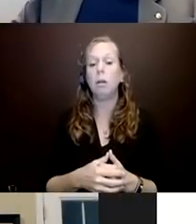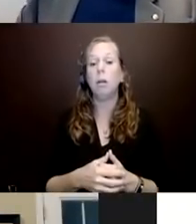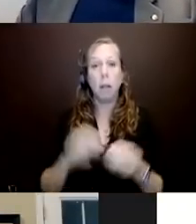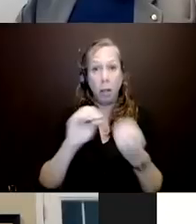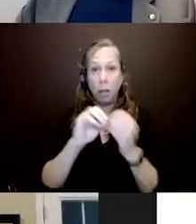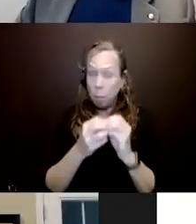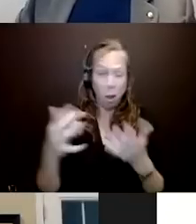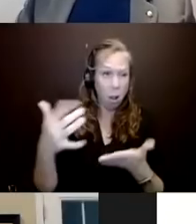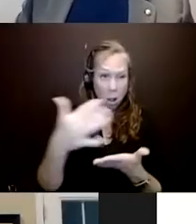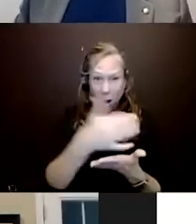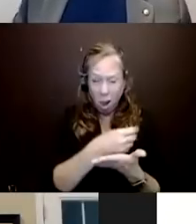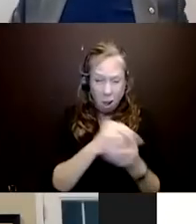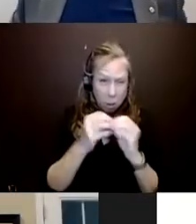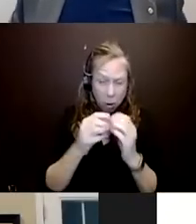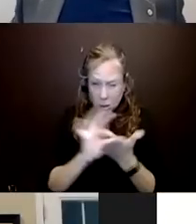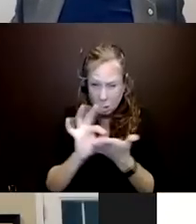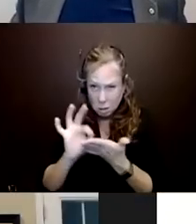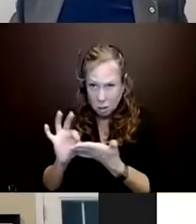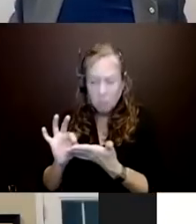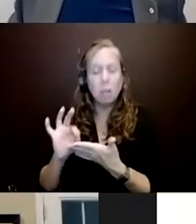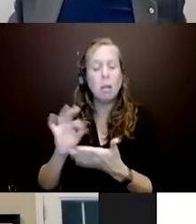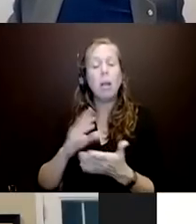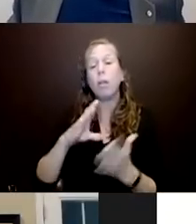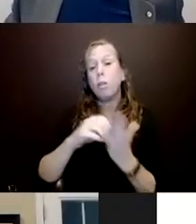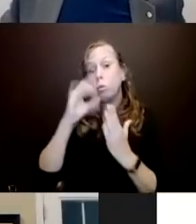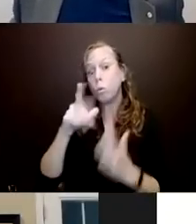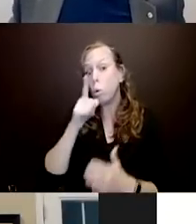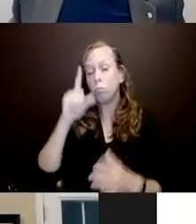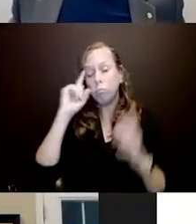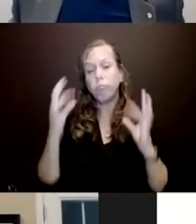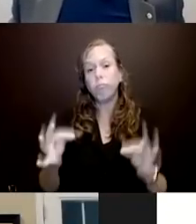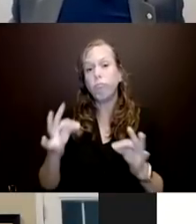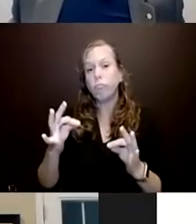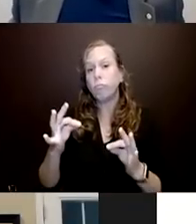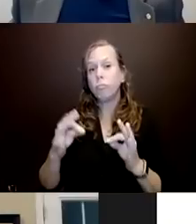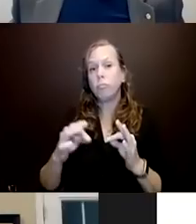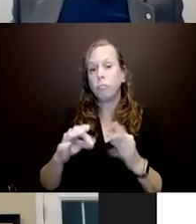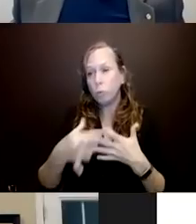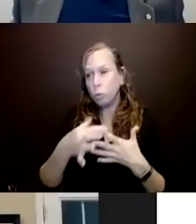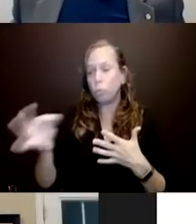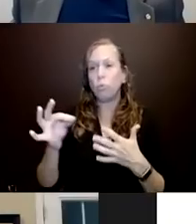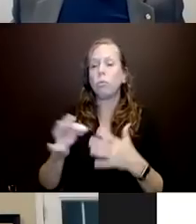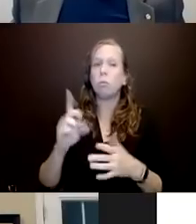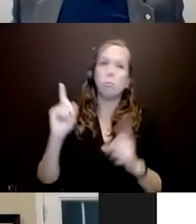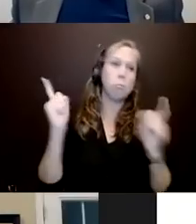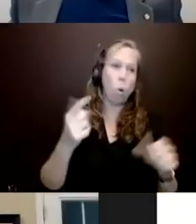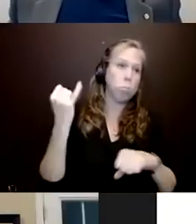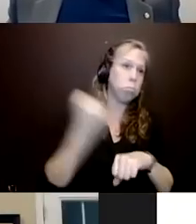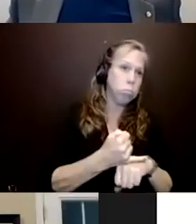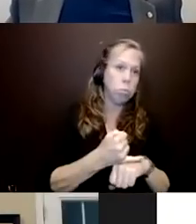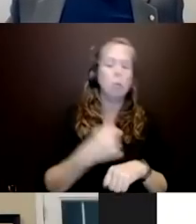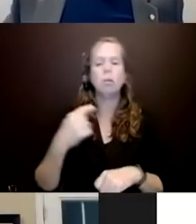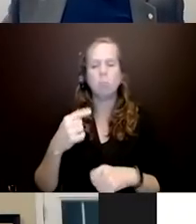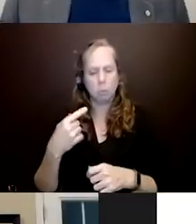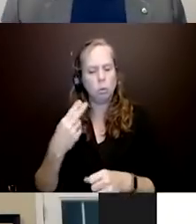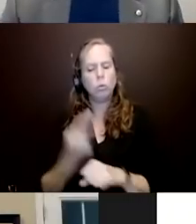from those of the students who choose to go virtual versus those on campus to build our classes. It is